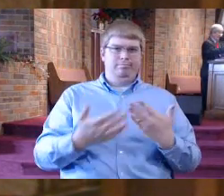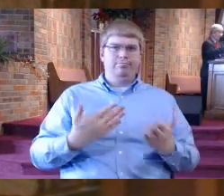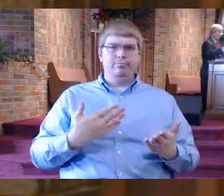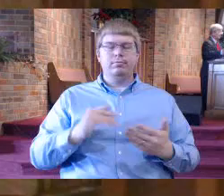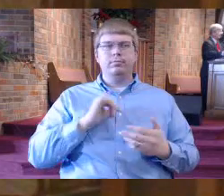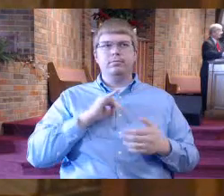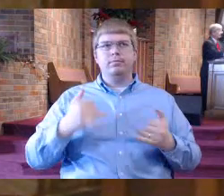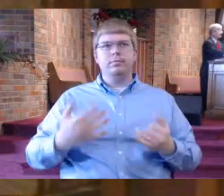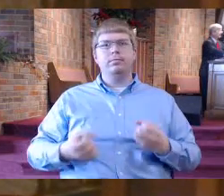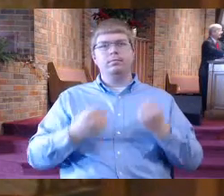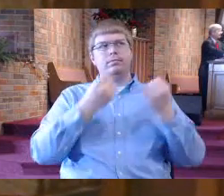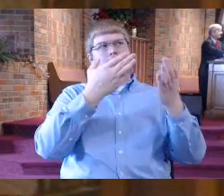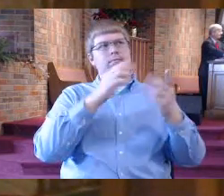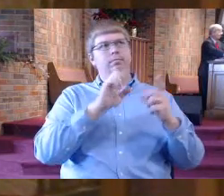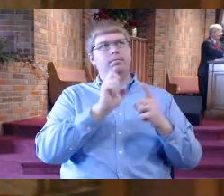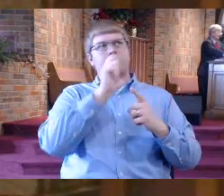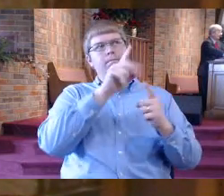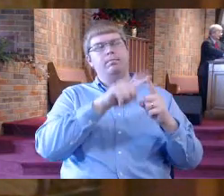give back to God